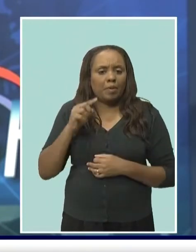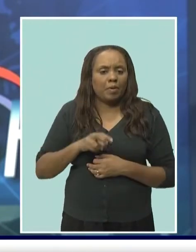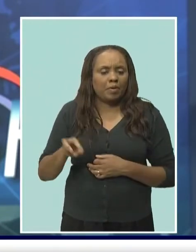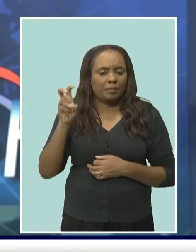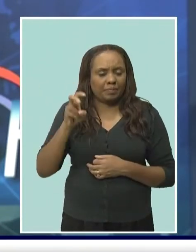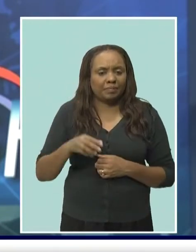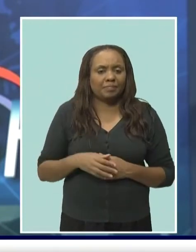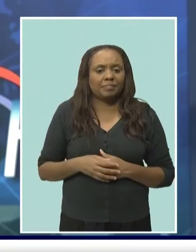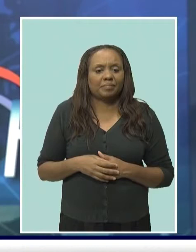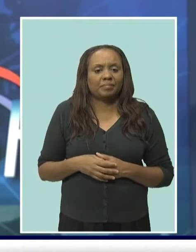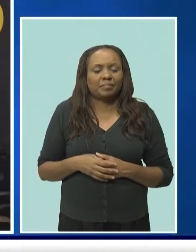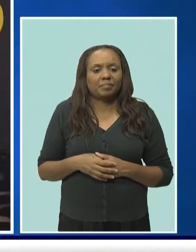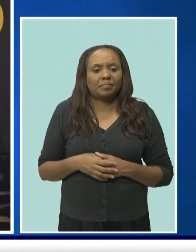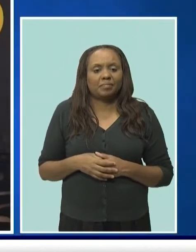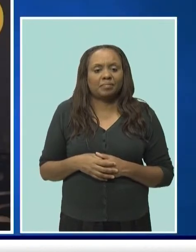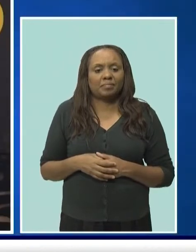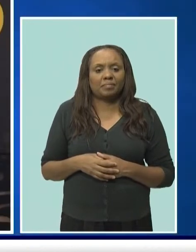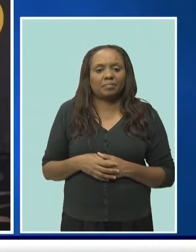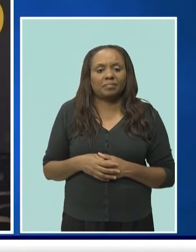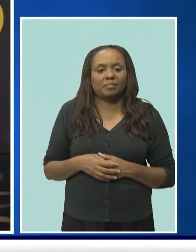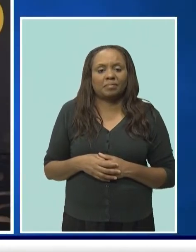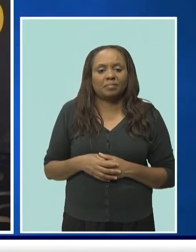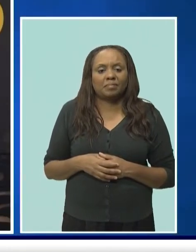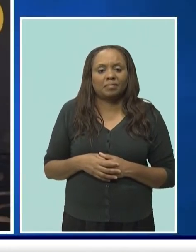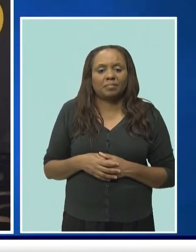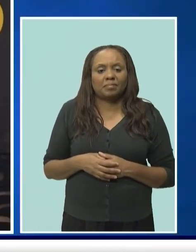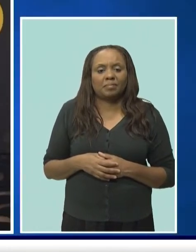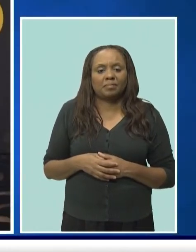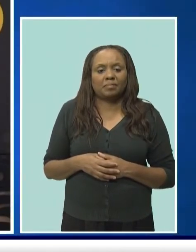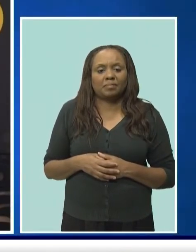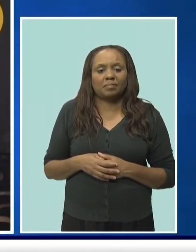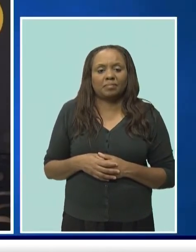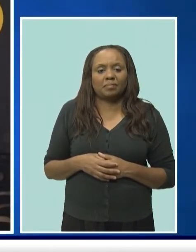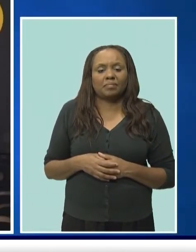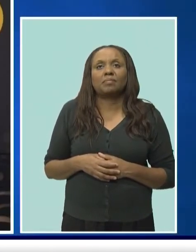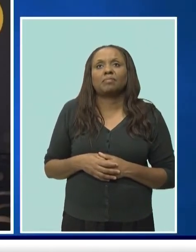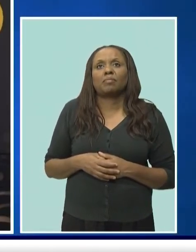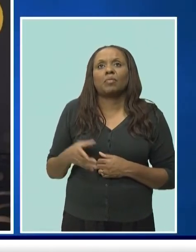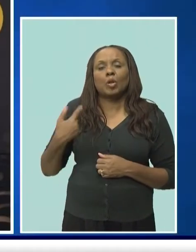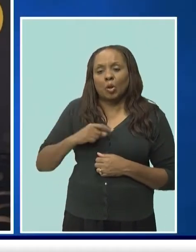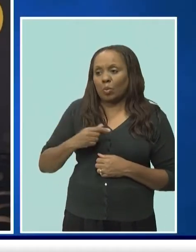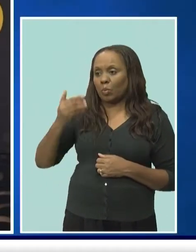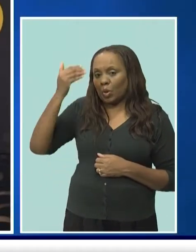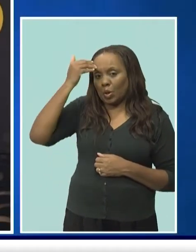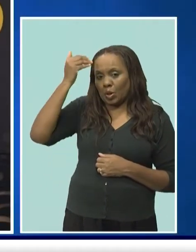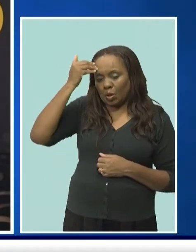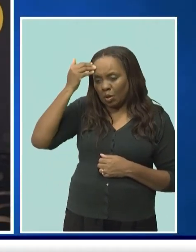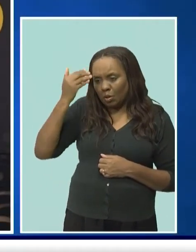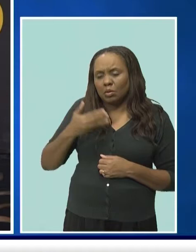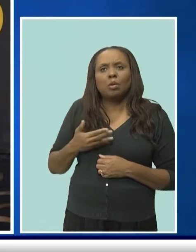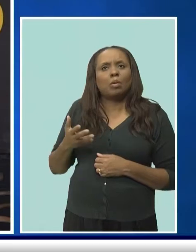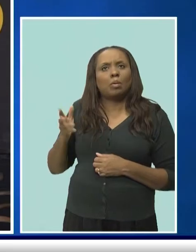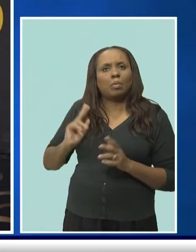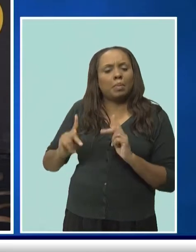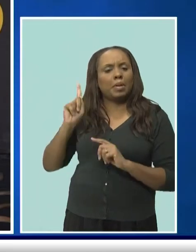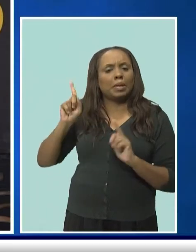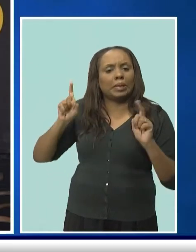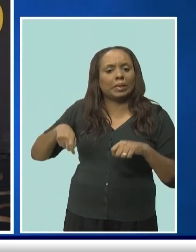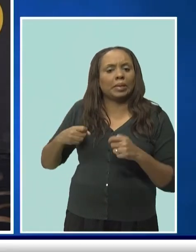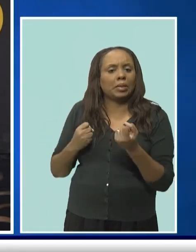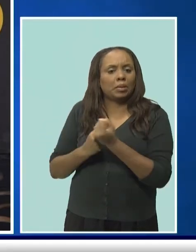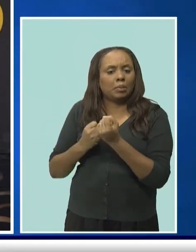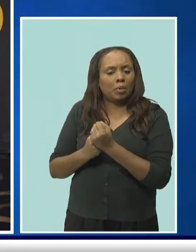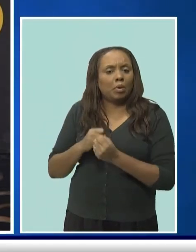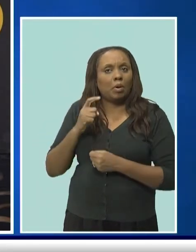industry. No destination can succeed without the support and contributions of its partners. You've worked with us